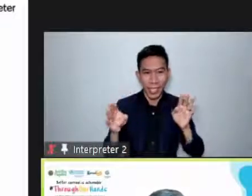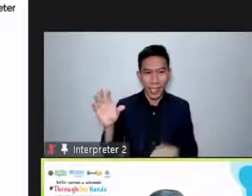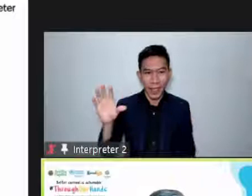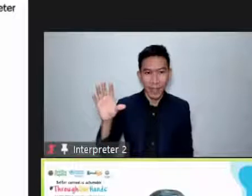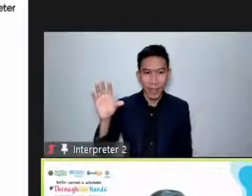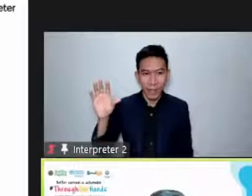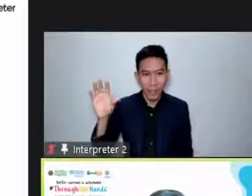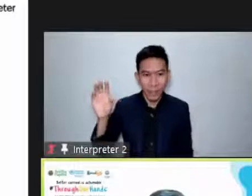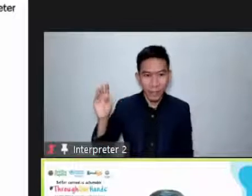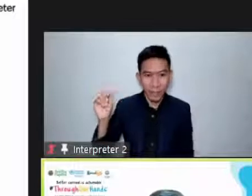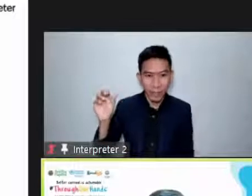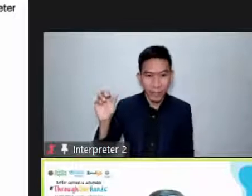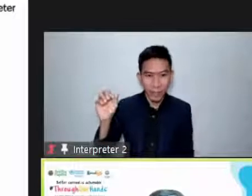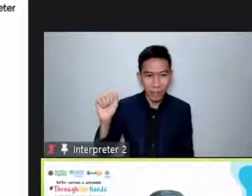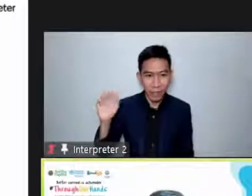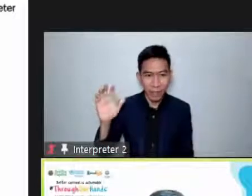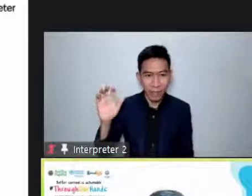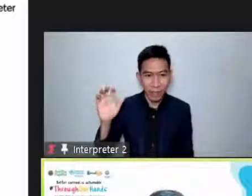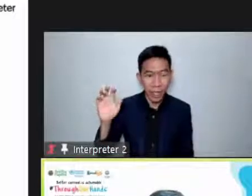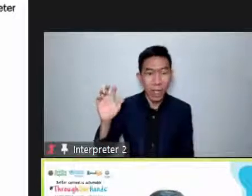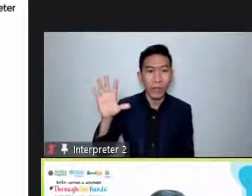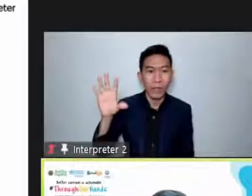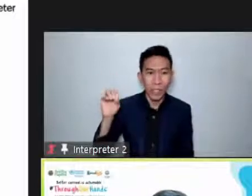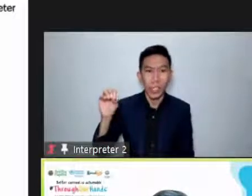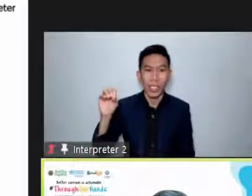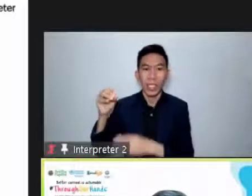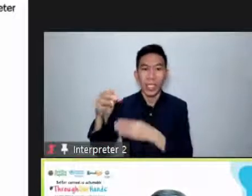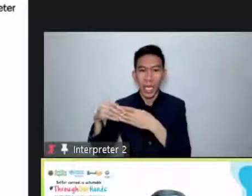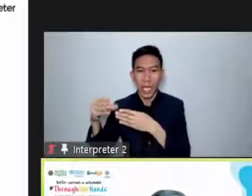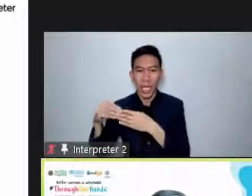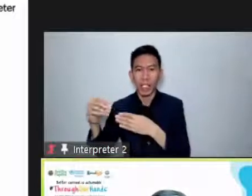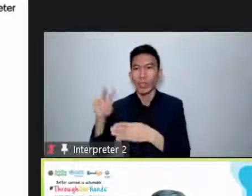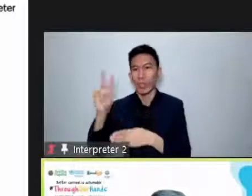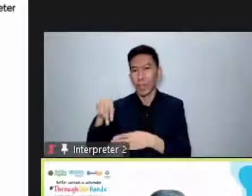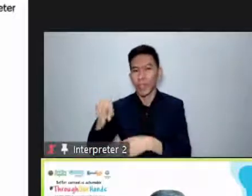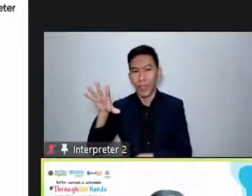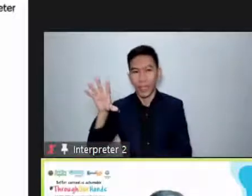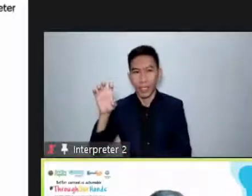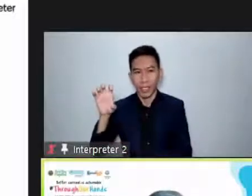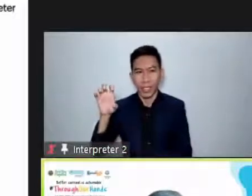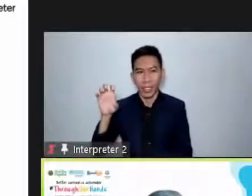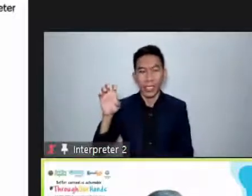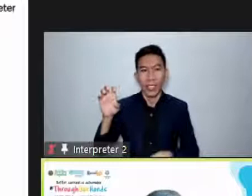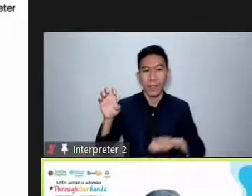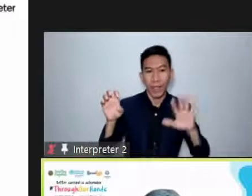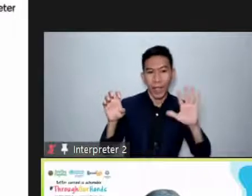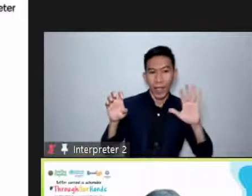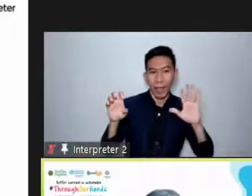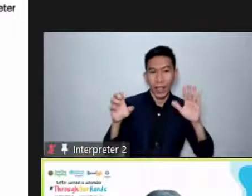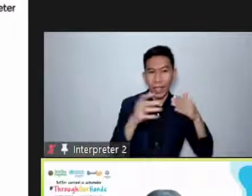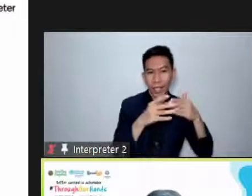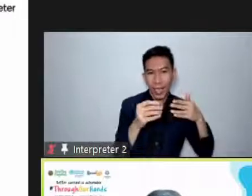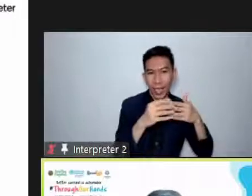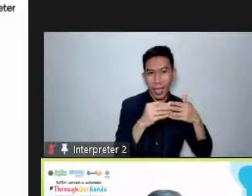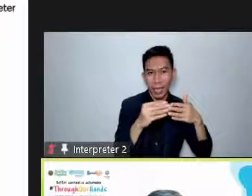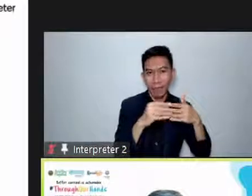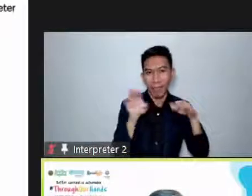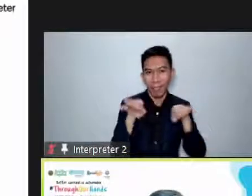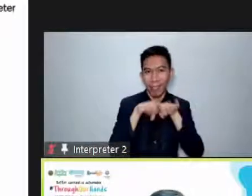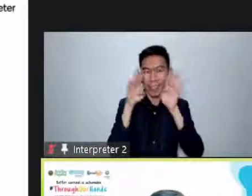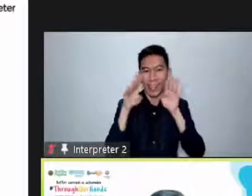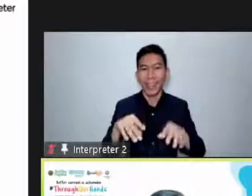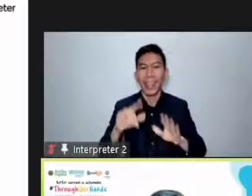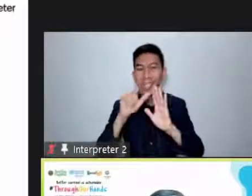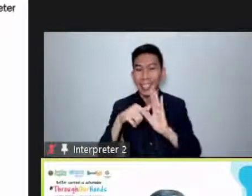$50 per capita or 2,500 and $5. Mamaya, towards the